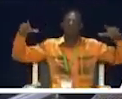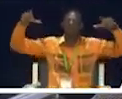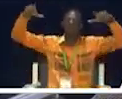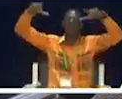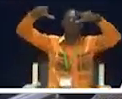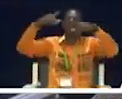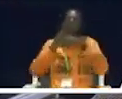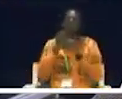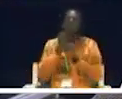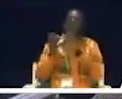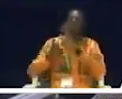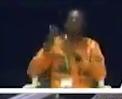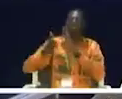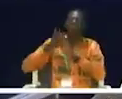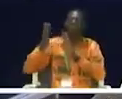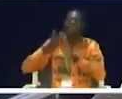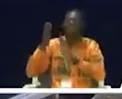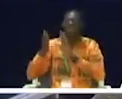Everybody say,